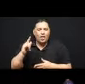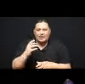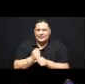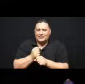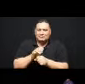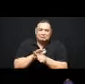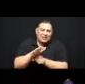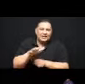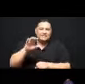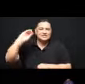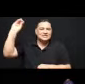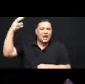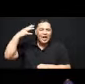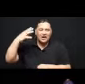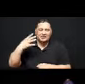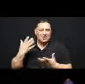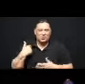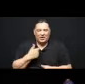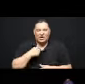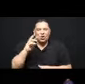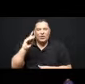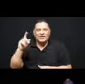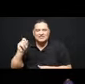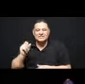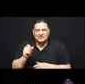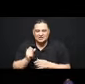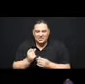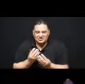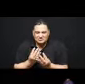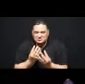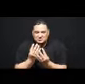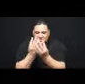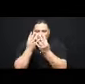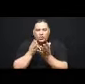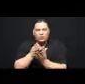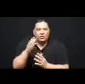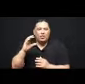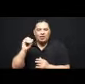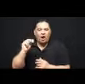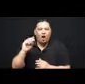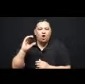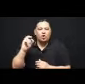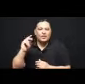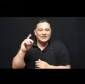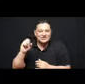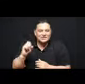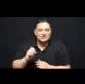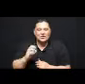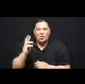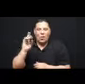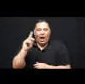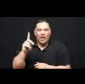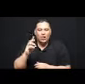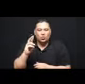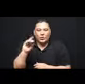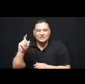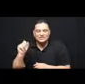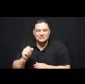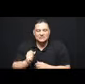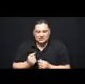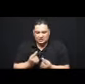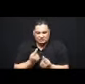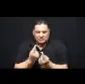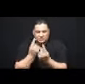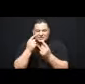weeds who push through the cracks in the concrete. Wild weeds spring up in inhospitable ground, cracked